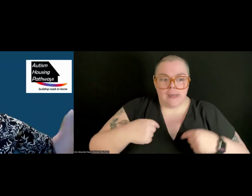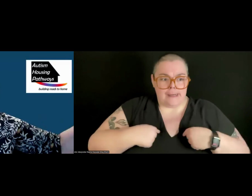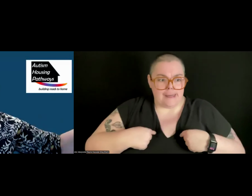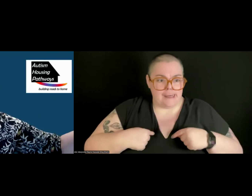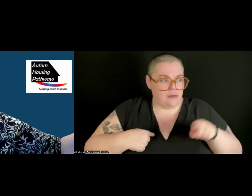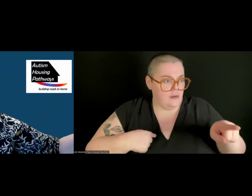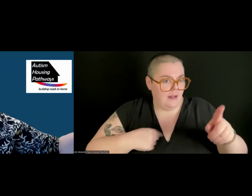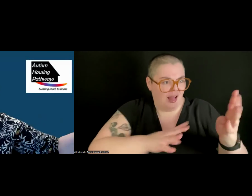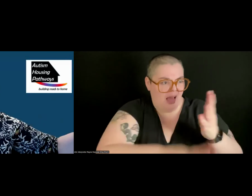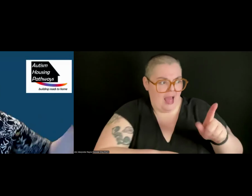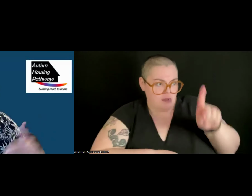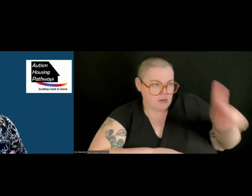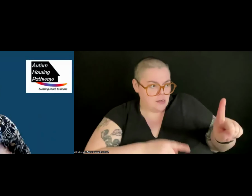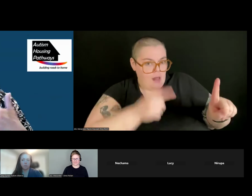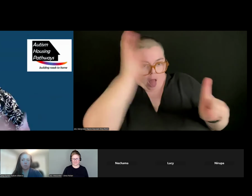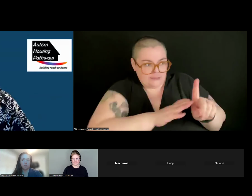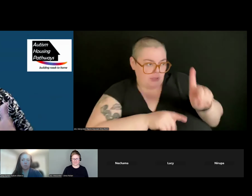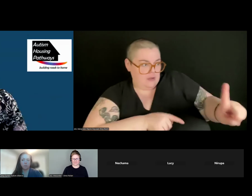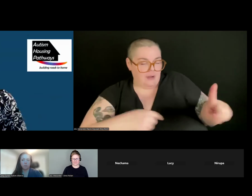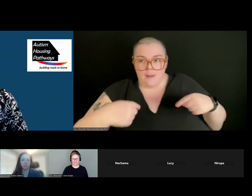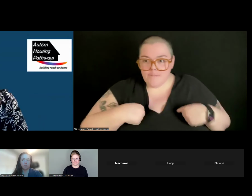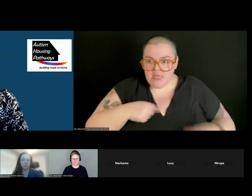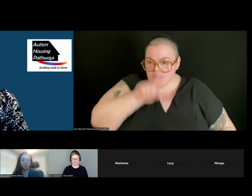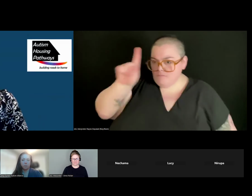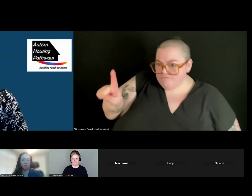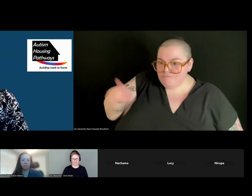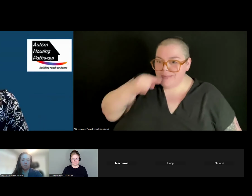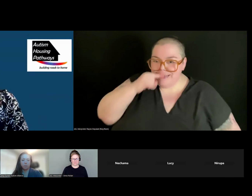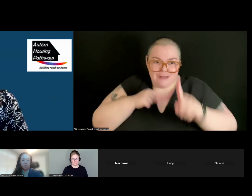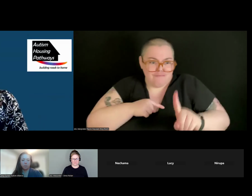put your kid in another line, and you see which line moves fastest.